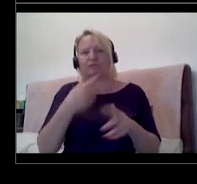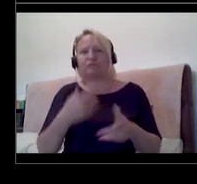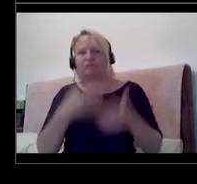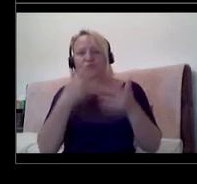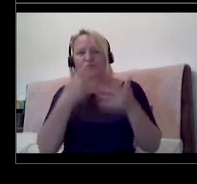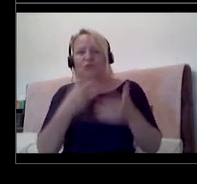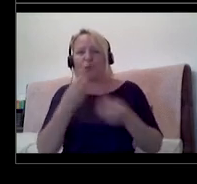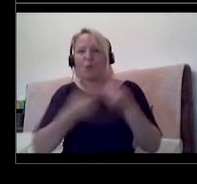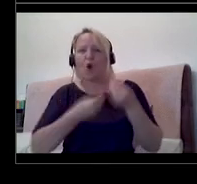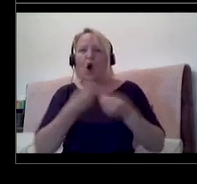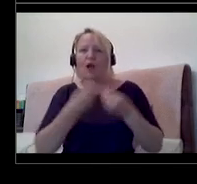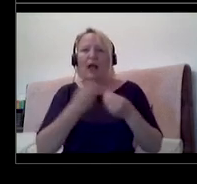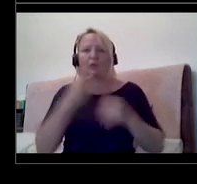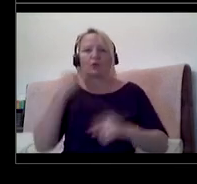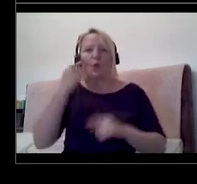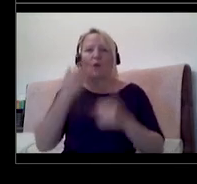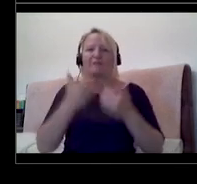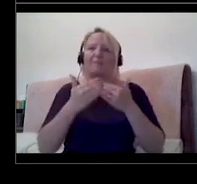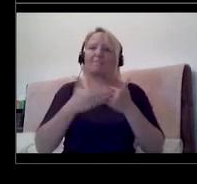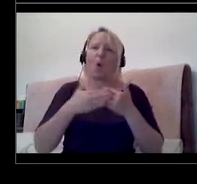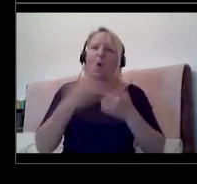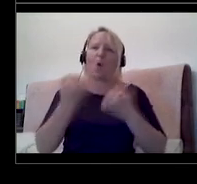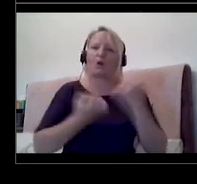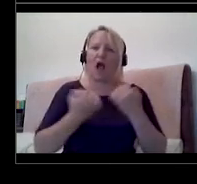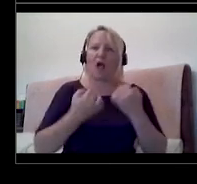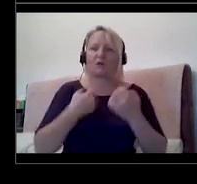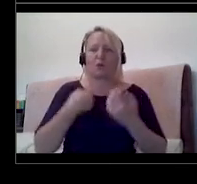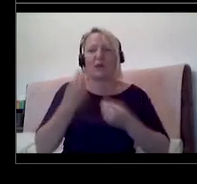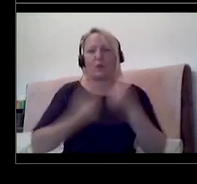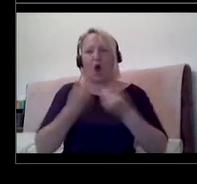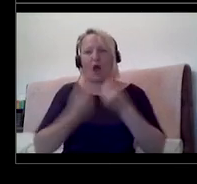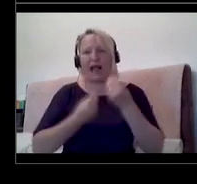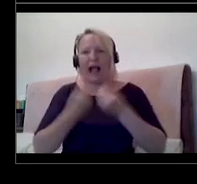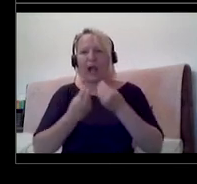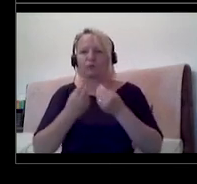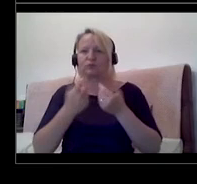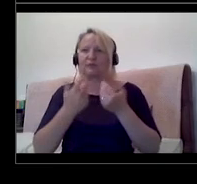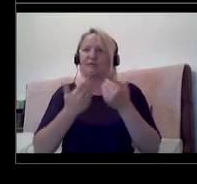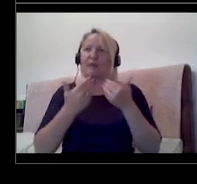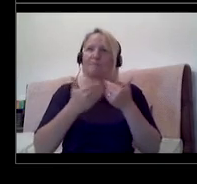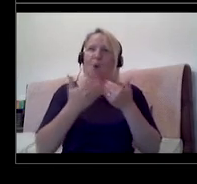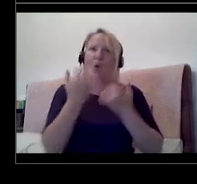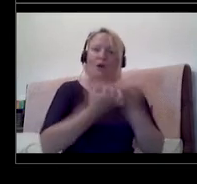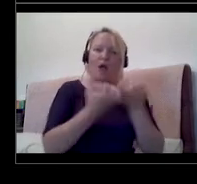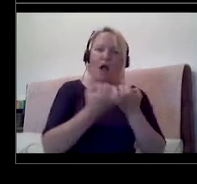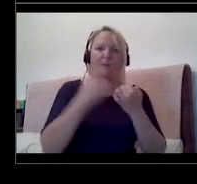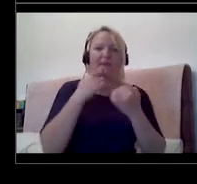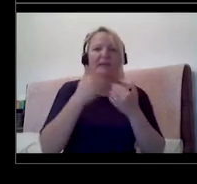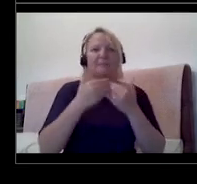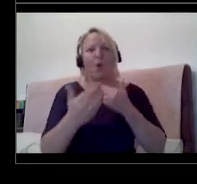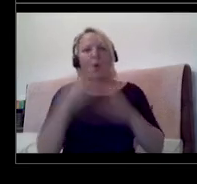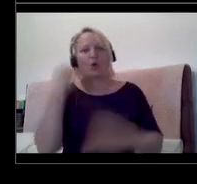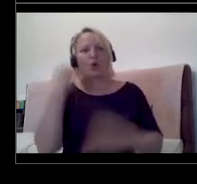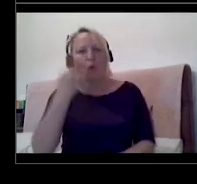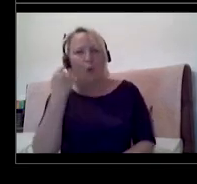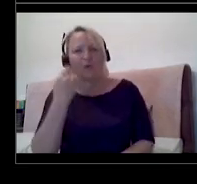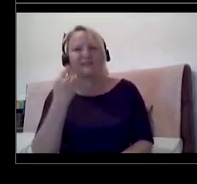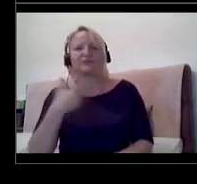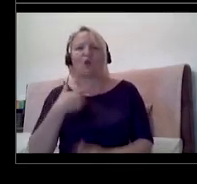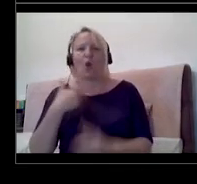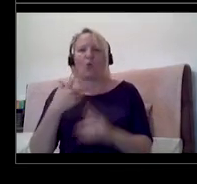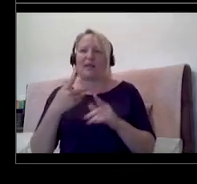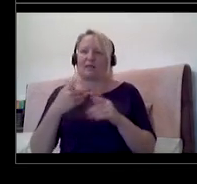calculate how much noise will be produced from the road on local sites and communities along the length of the